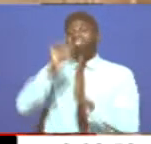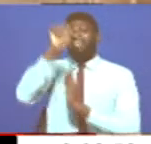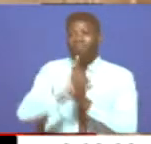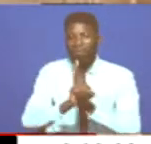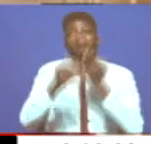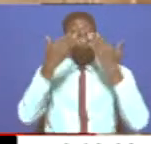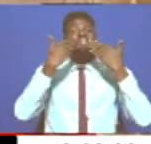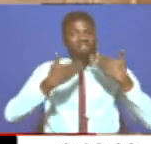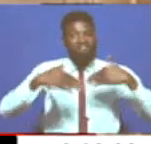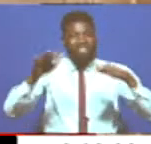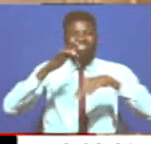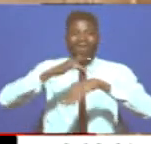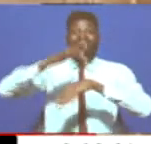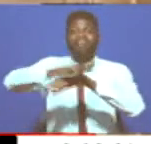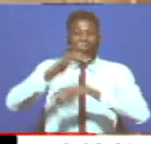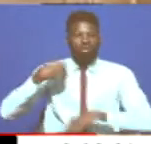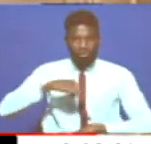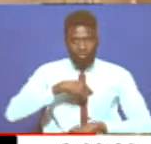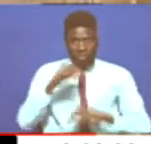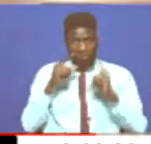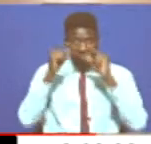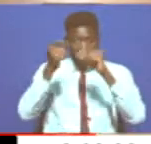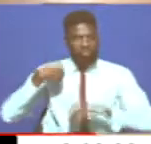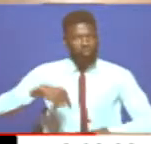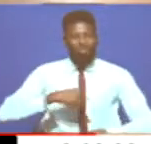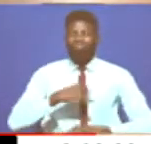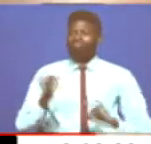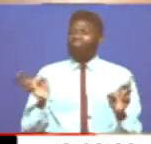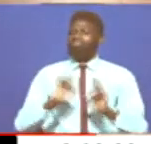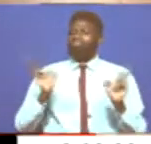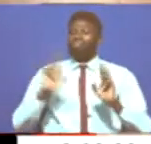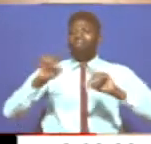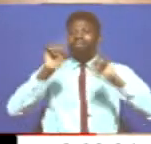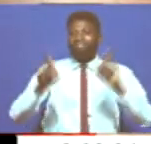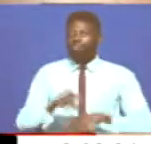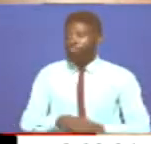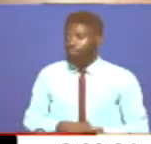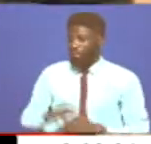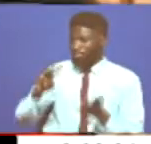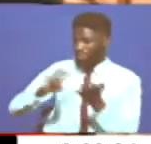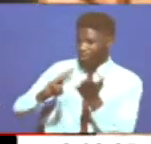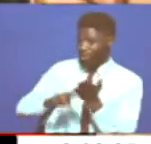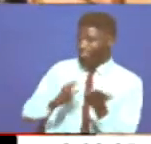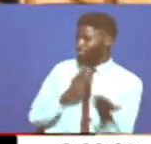can say we are ready for this exam. In Migori, a total of